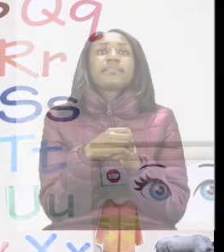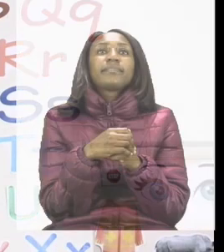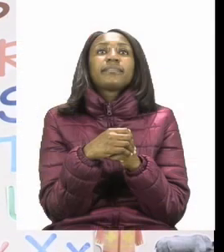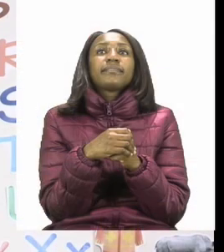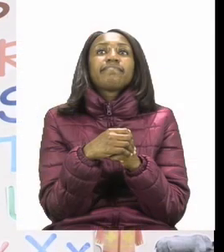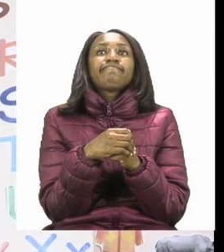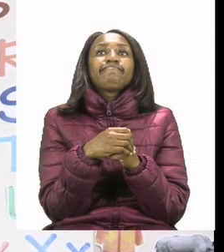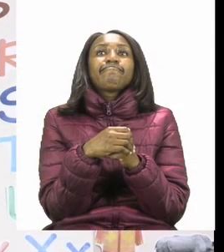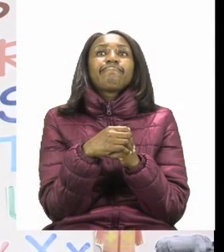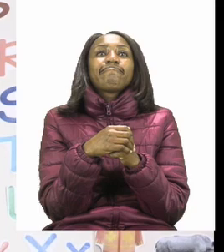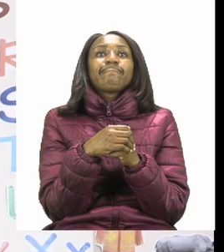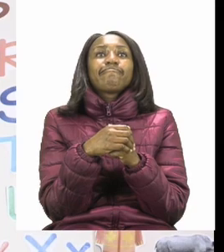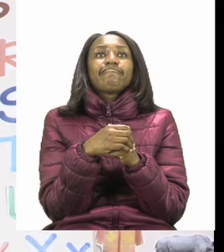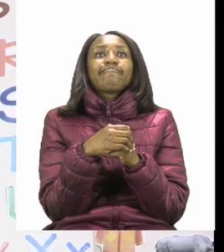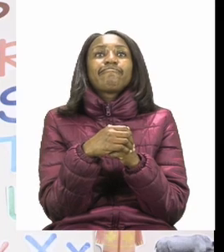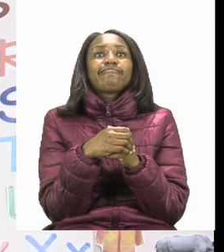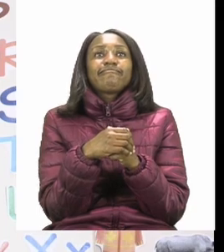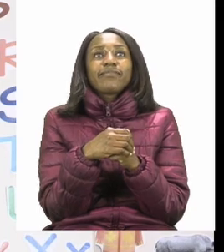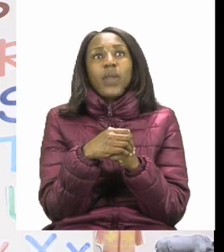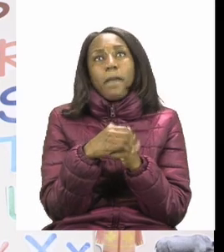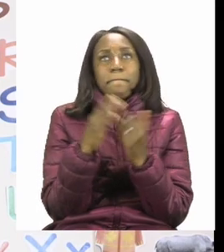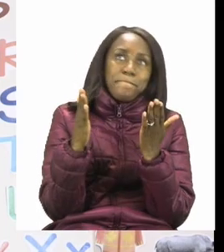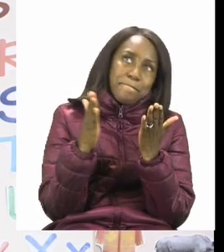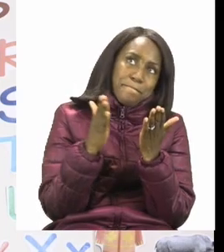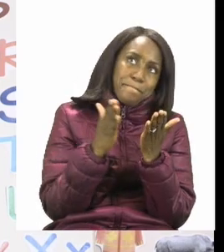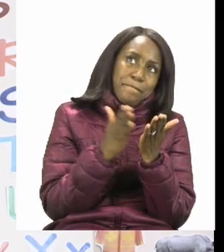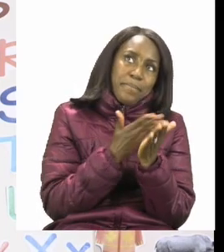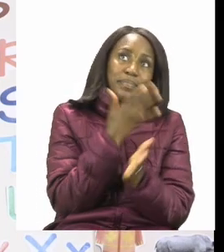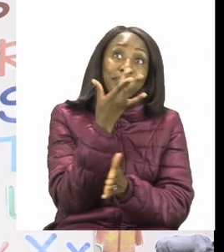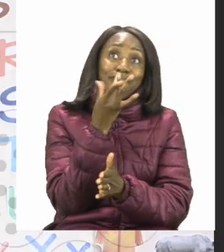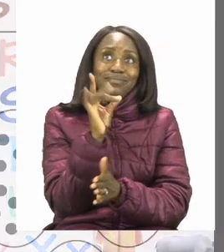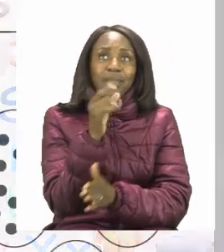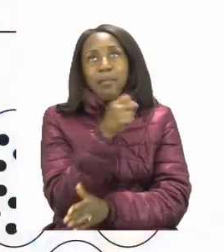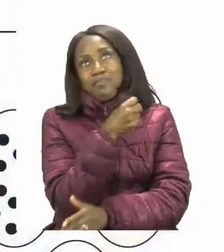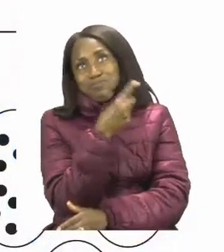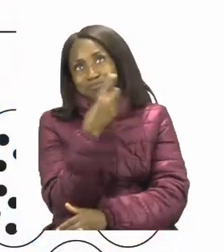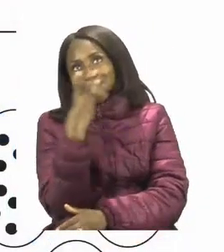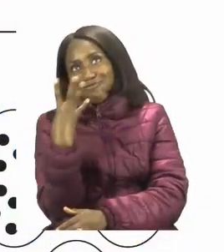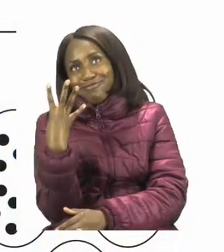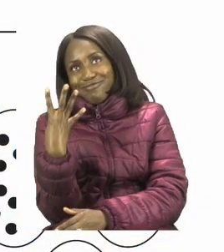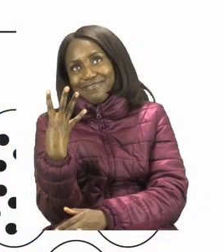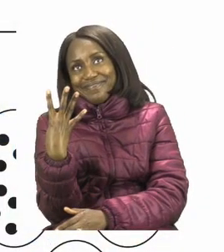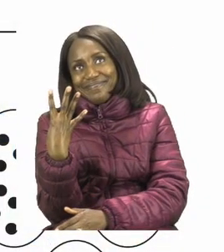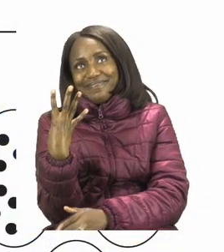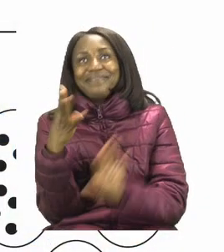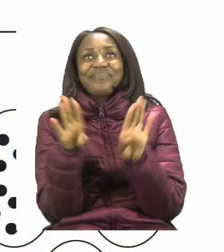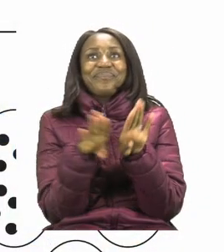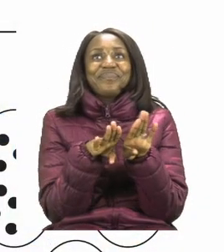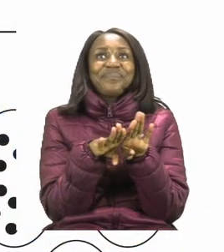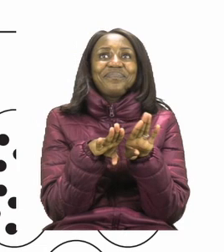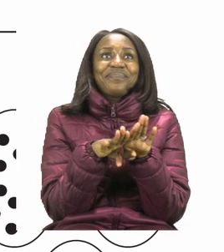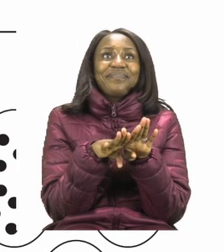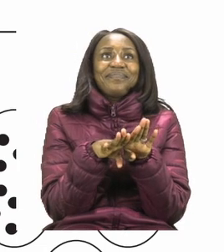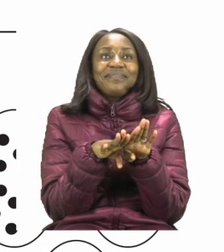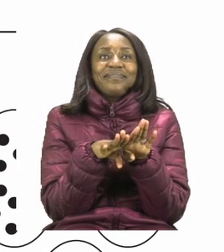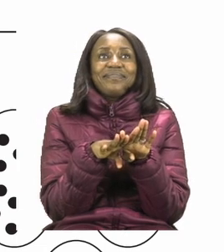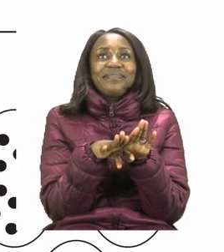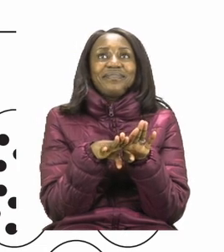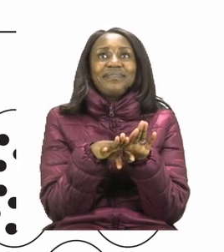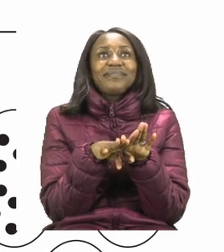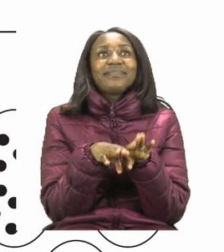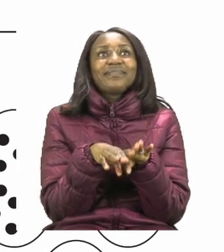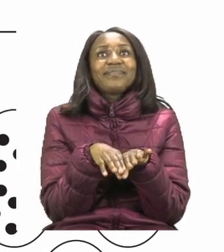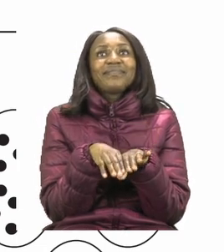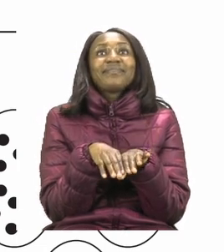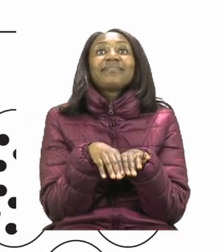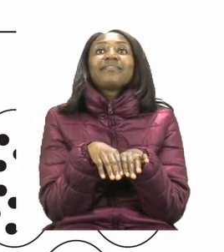Now for our lesson, boys and girls, let us go and do some mathematics on page 8. On page 8, we are going to be doing